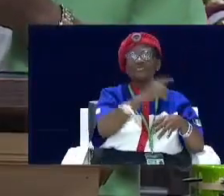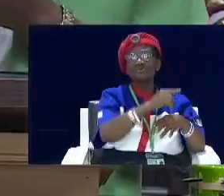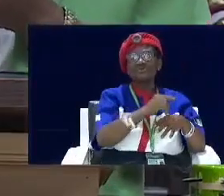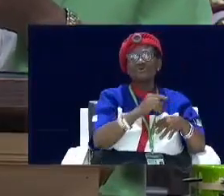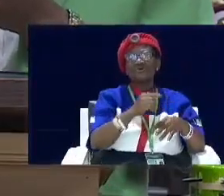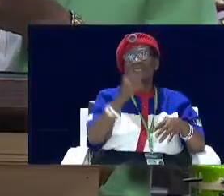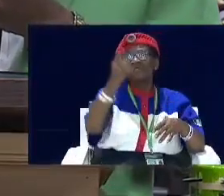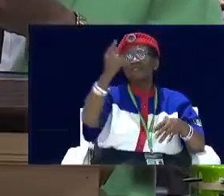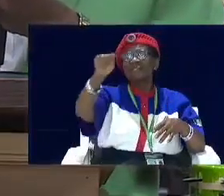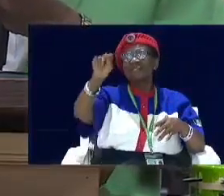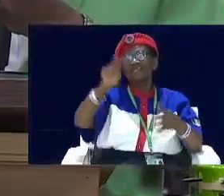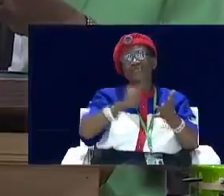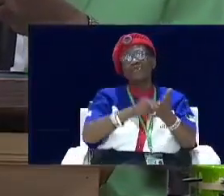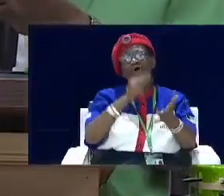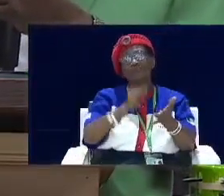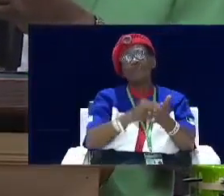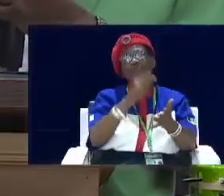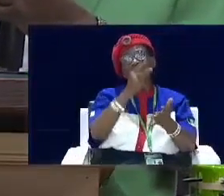Amen.